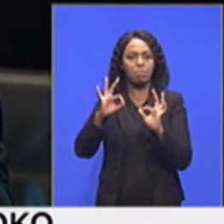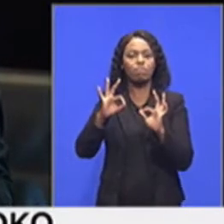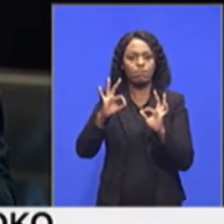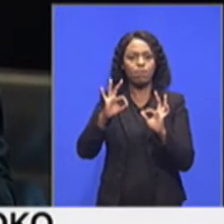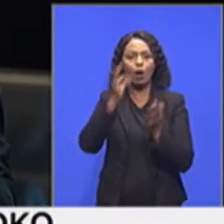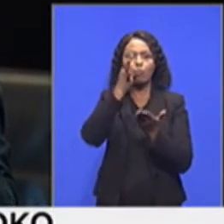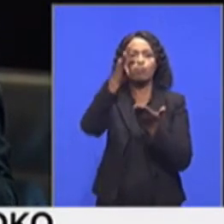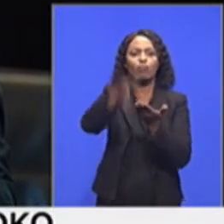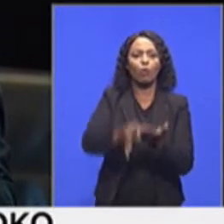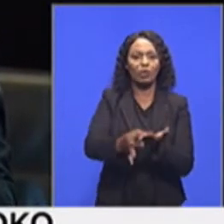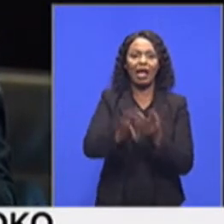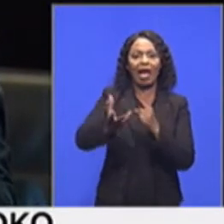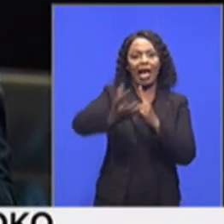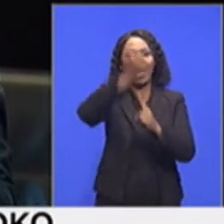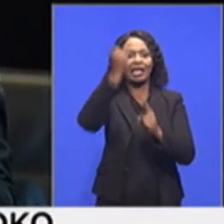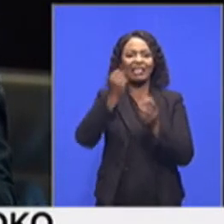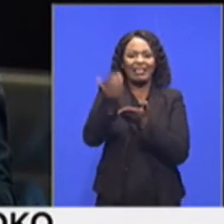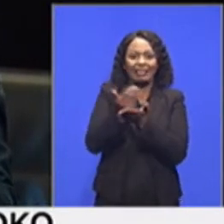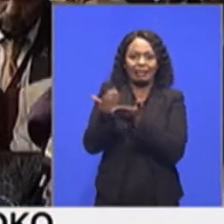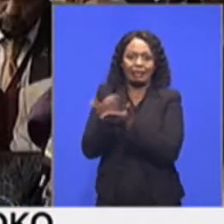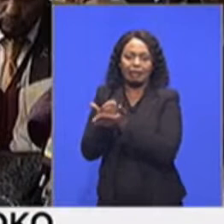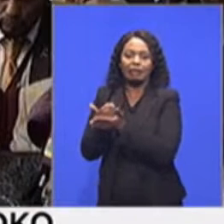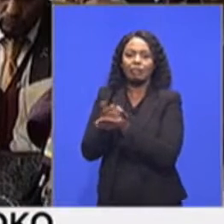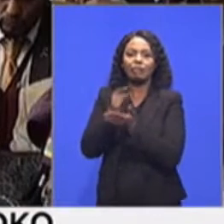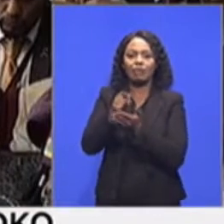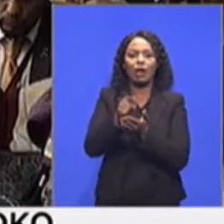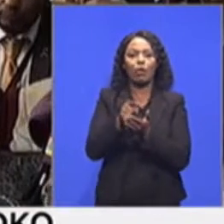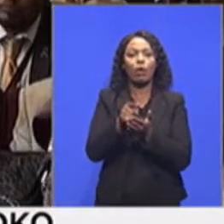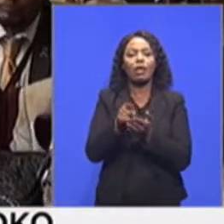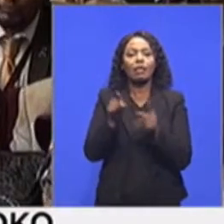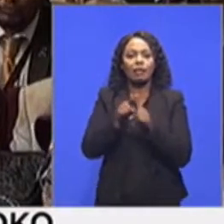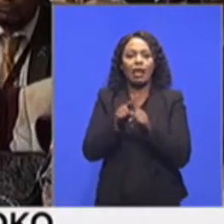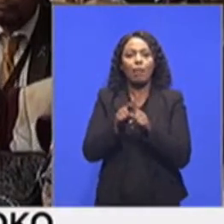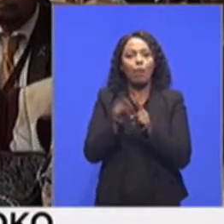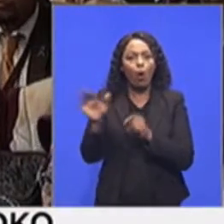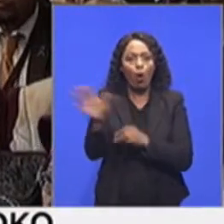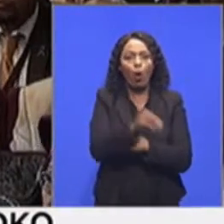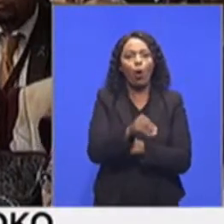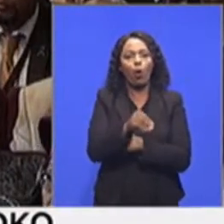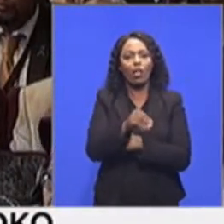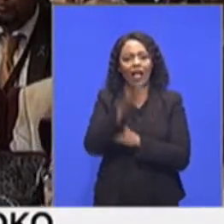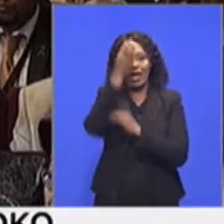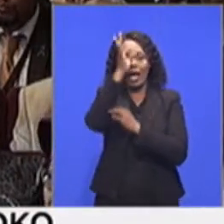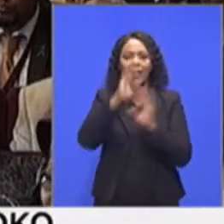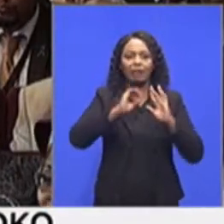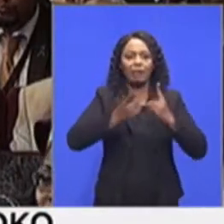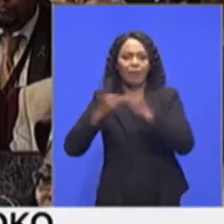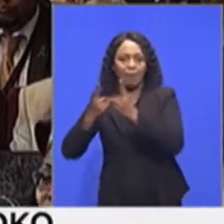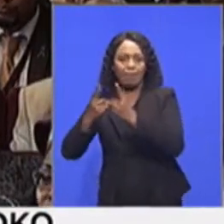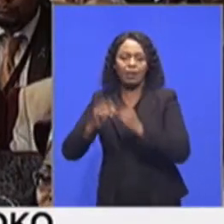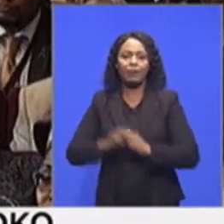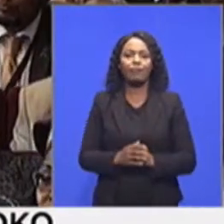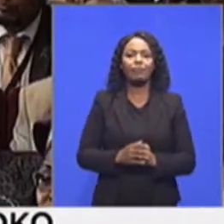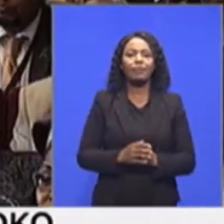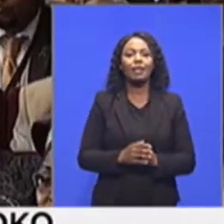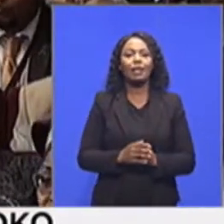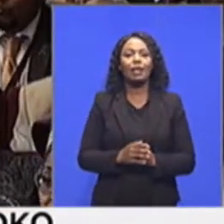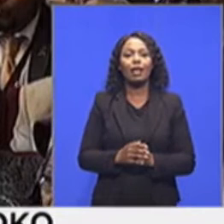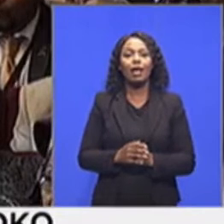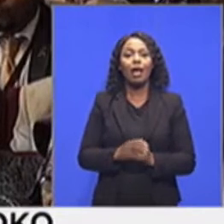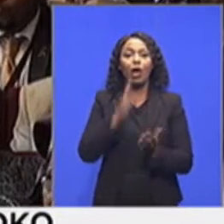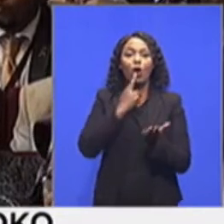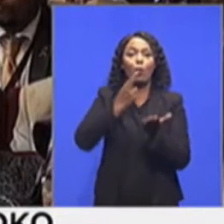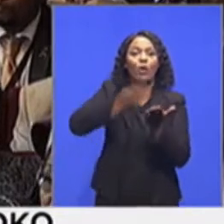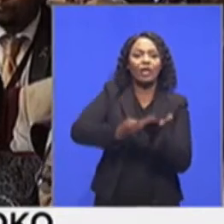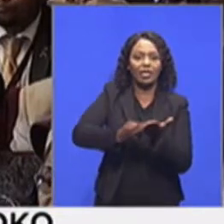achieve savings by rationalization or closing public entities. Recommendations will be made to the President and